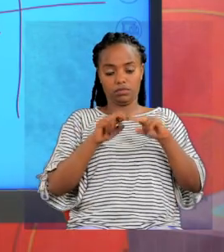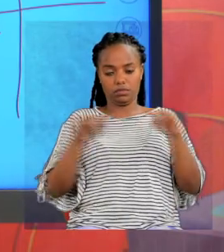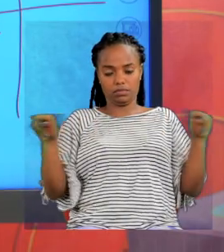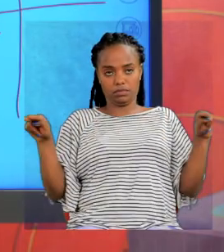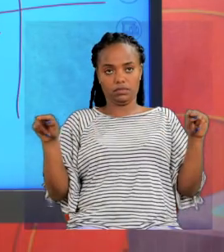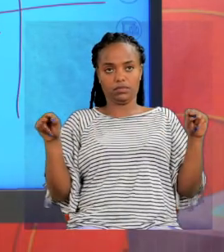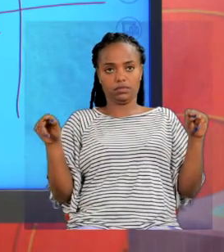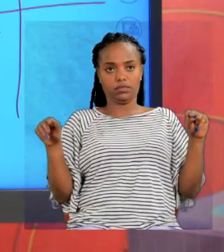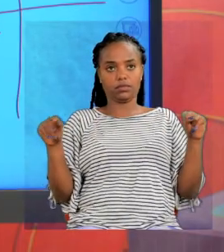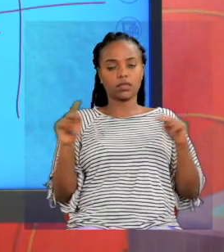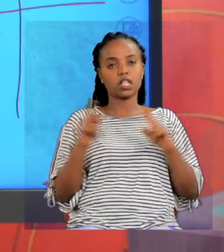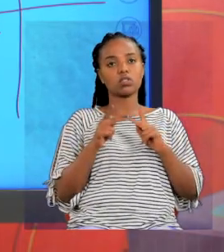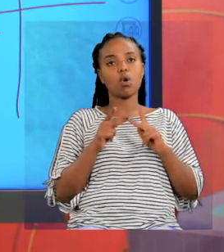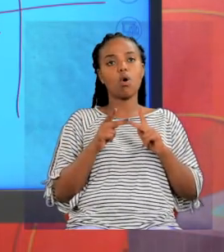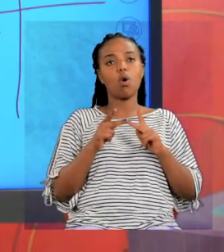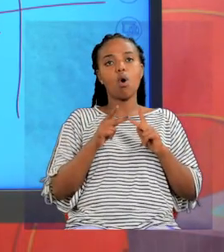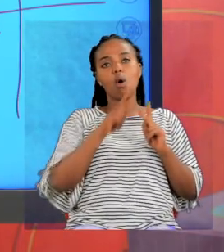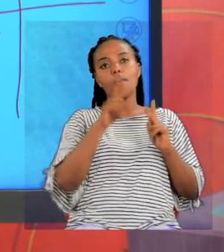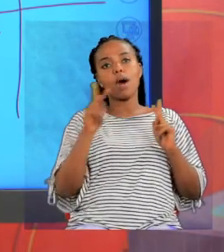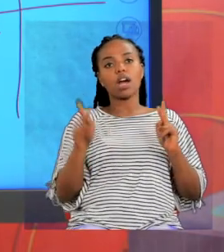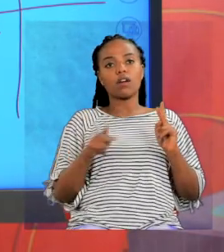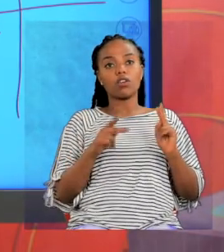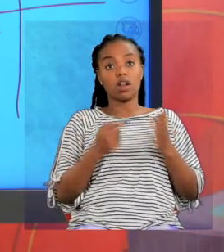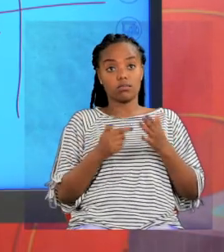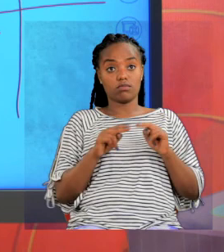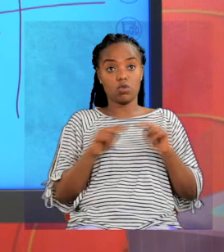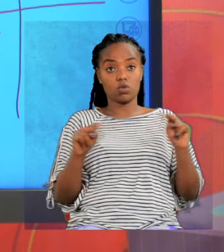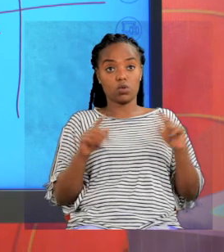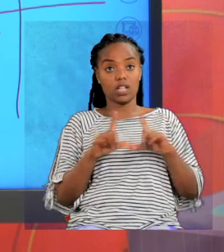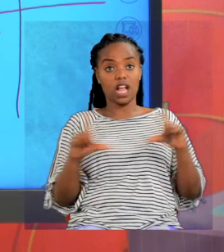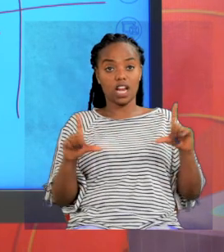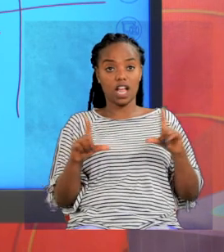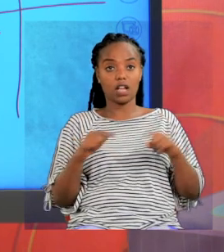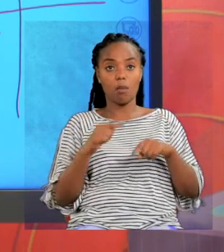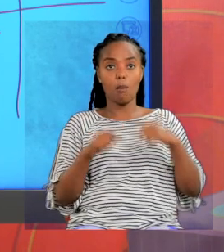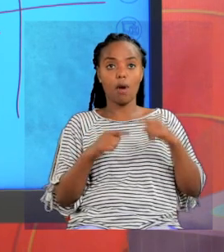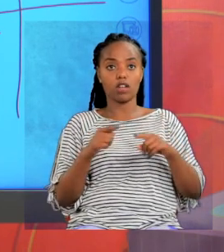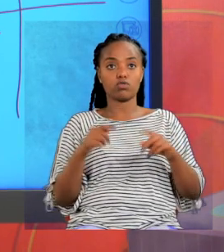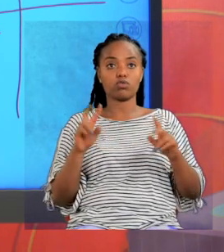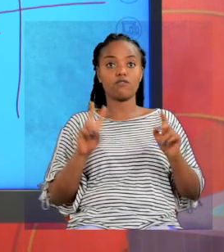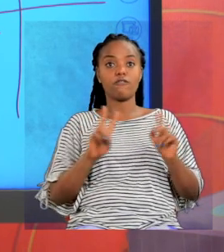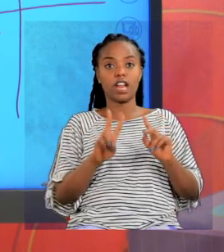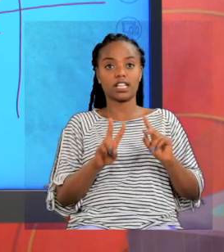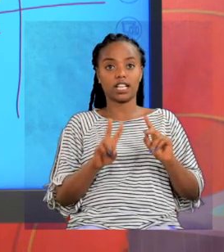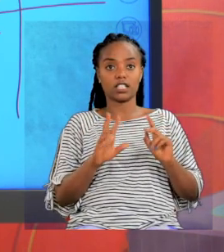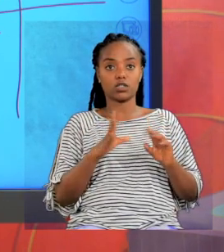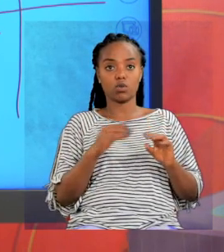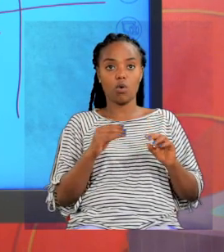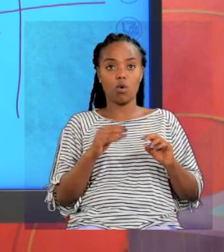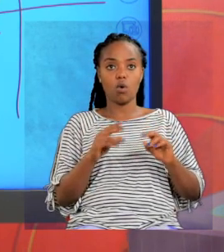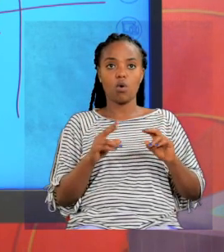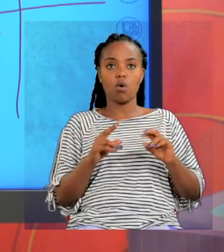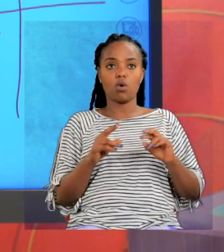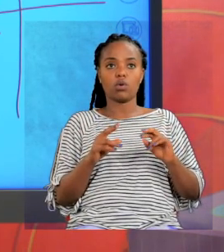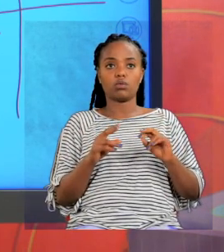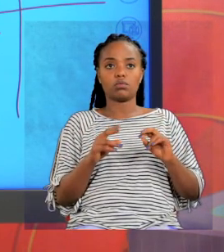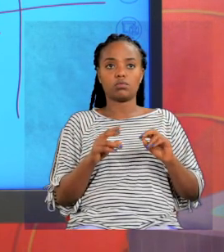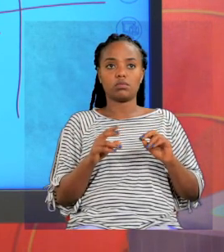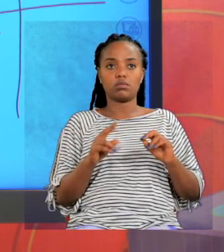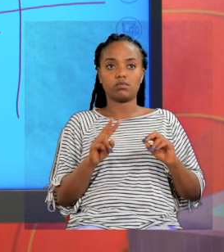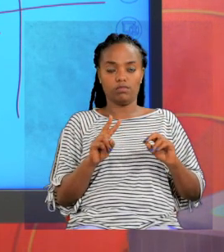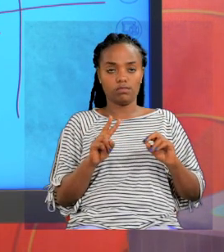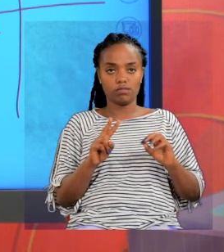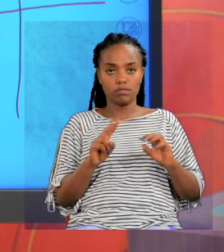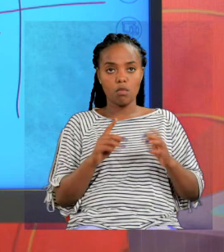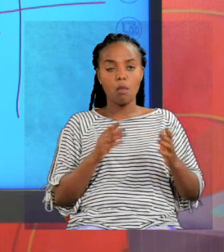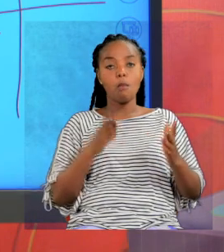So the axis of a parabola is this one, this horizontal line passing through the vertex. So it passes through